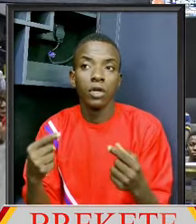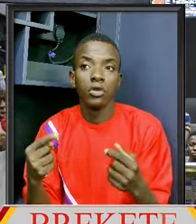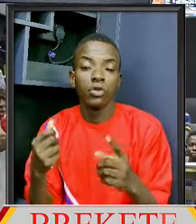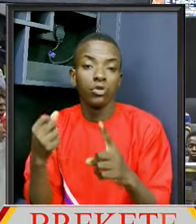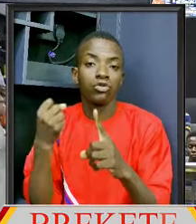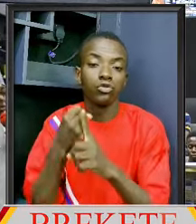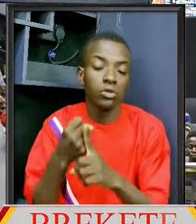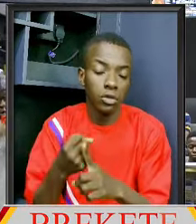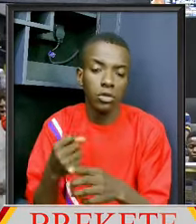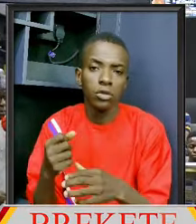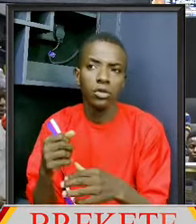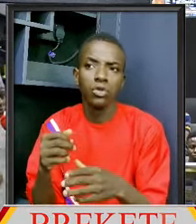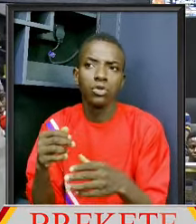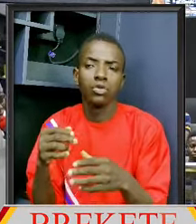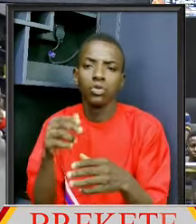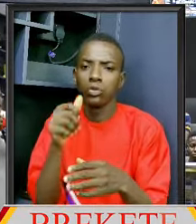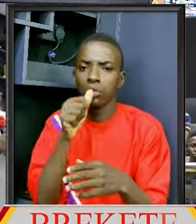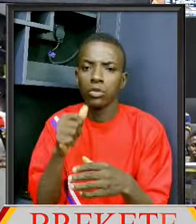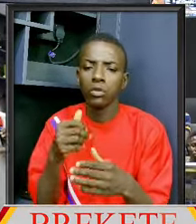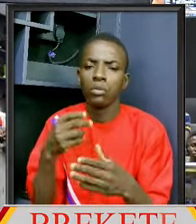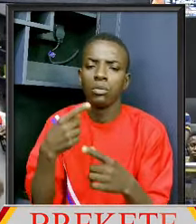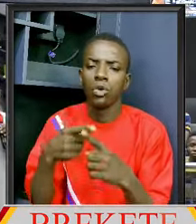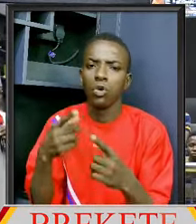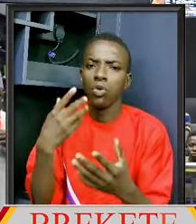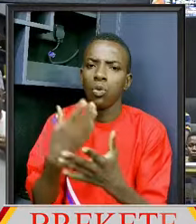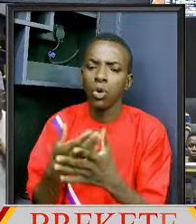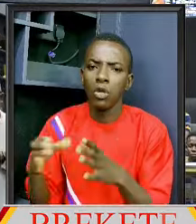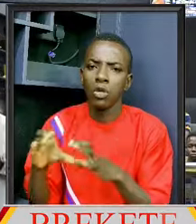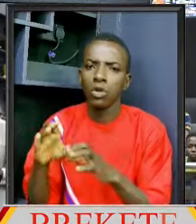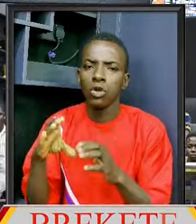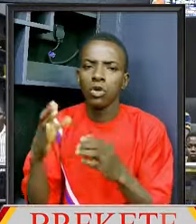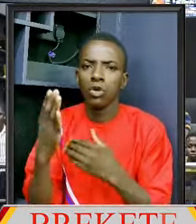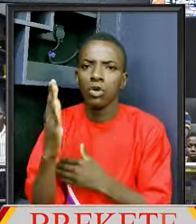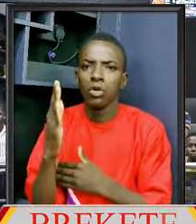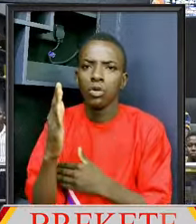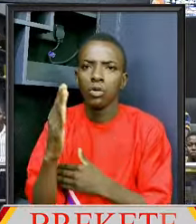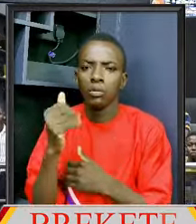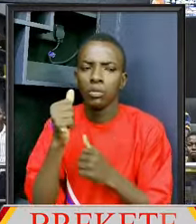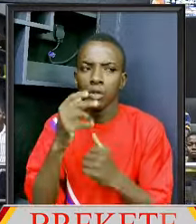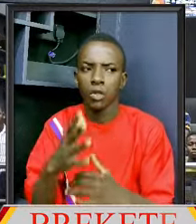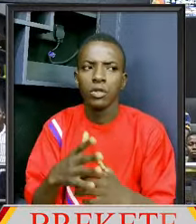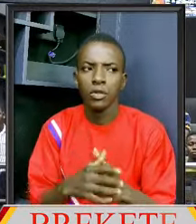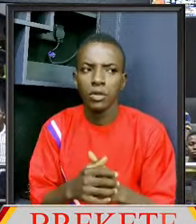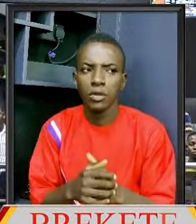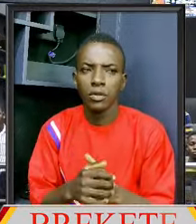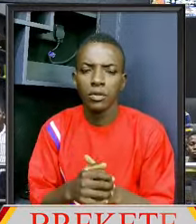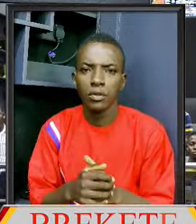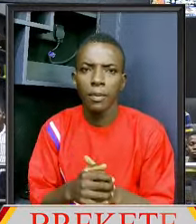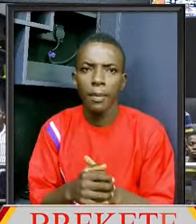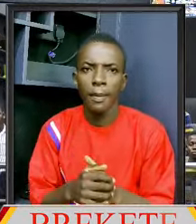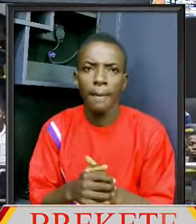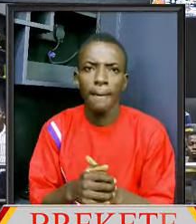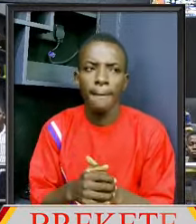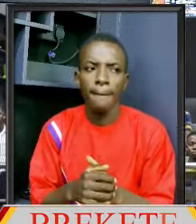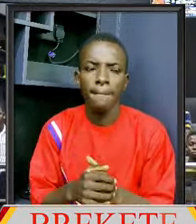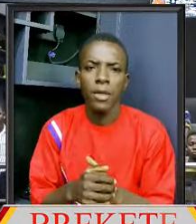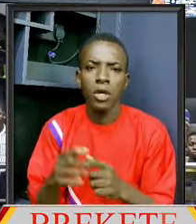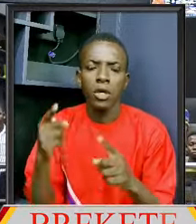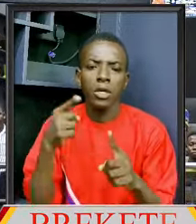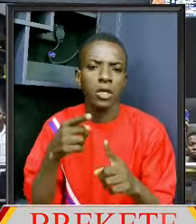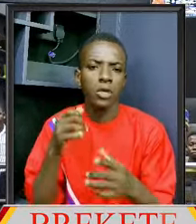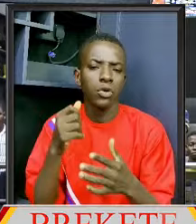feel intimidate you to shut your mouth. But well done, and God bless you. Yeah, look, we appreciate that. Okay.